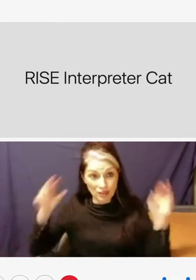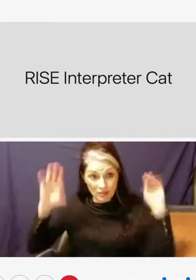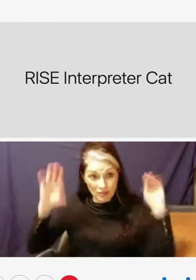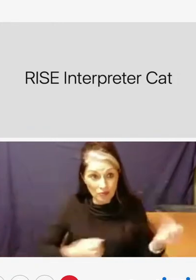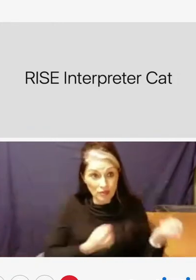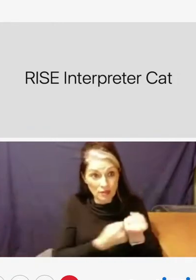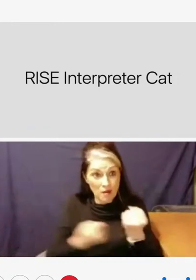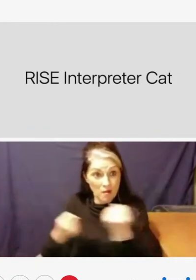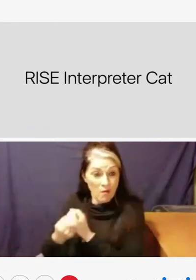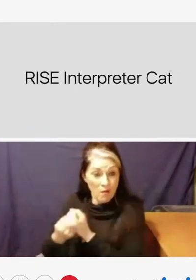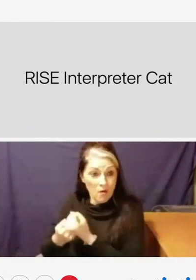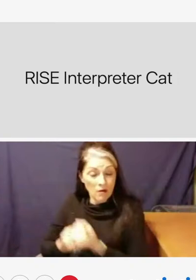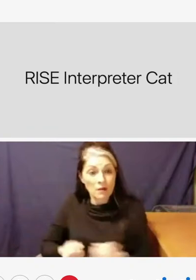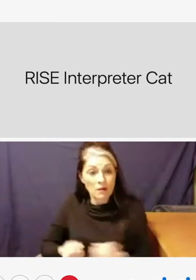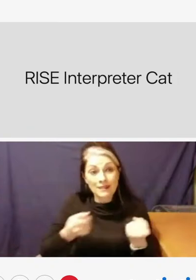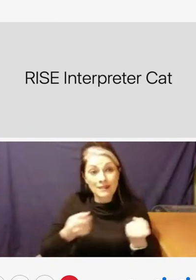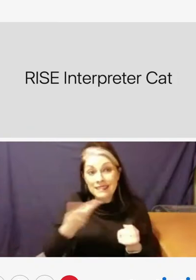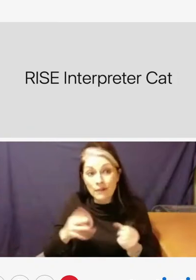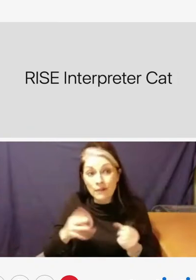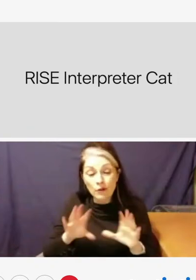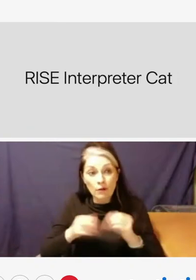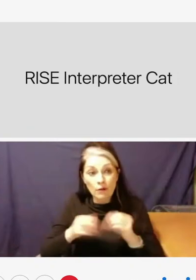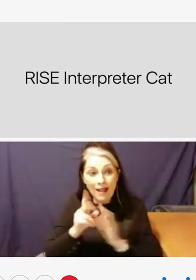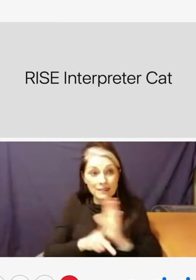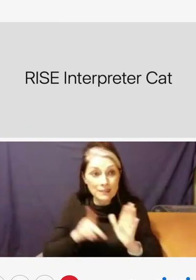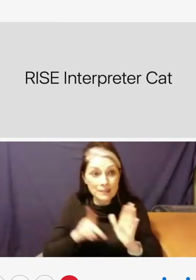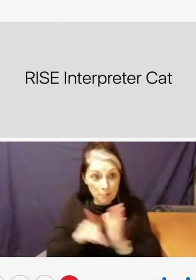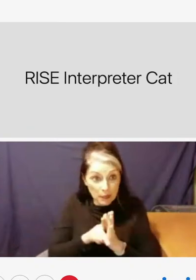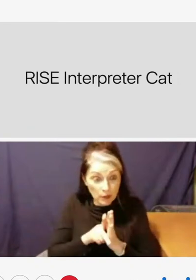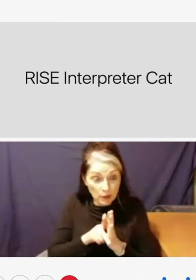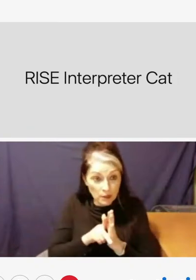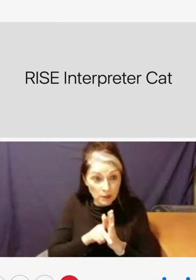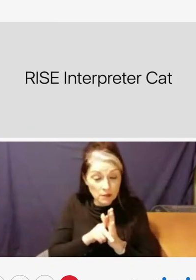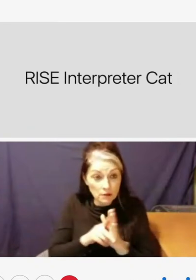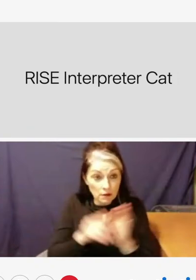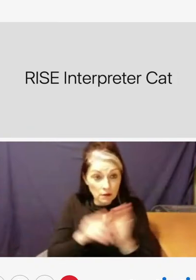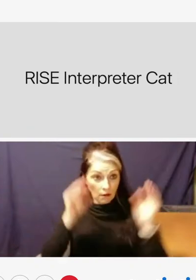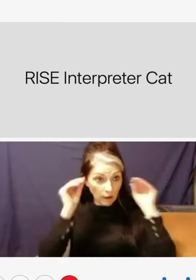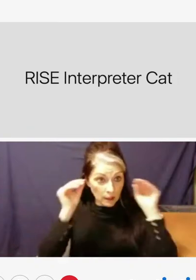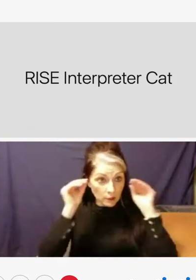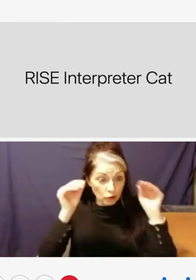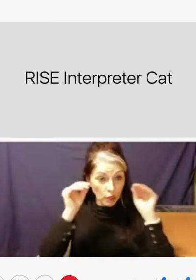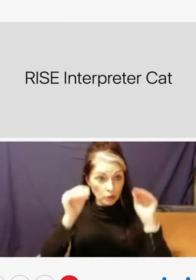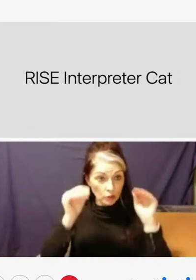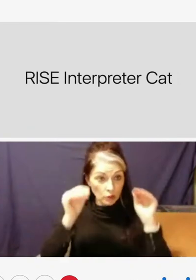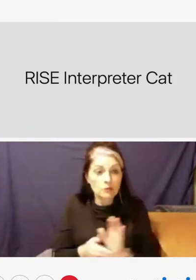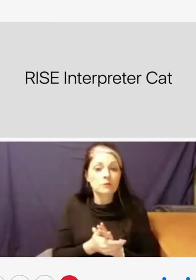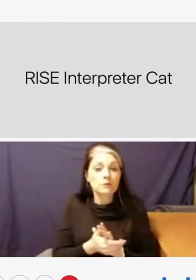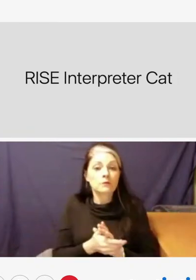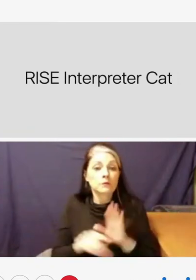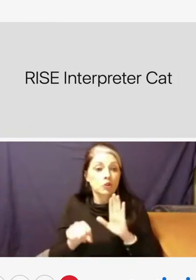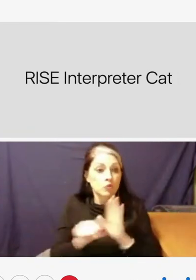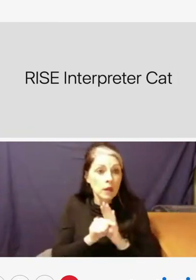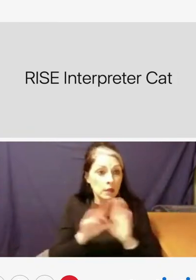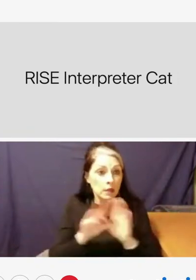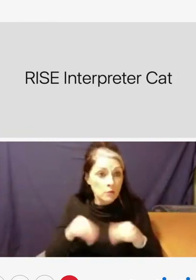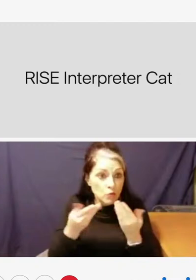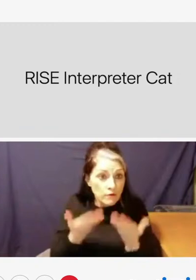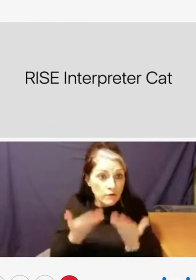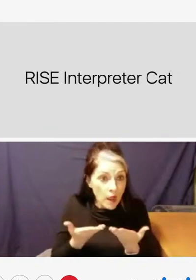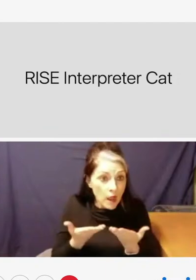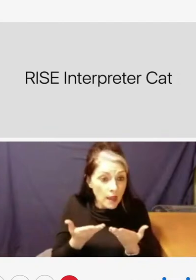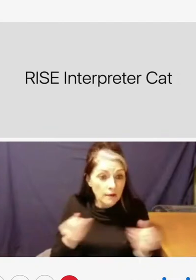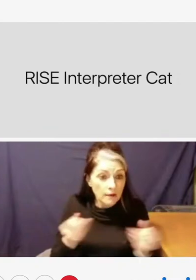includes obviously they're going to provide the instruction de grading and other and provide uh you know everything a teacher does which